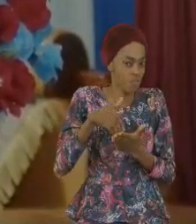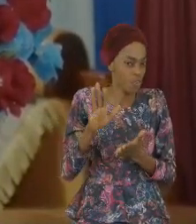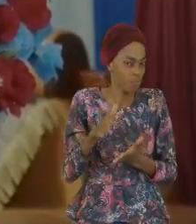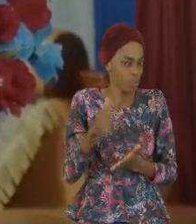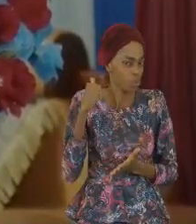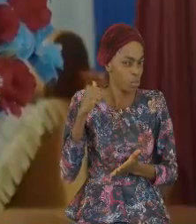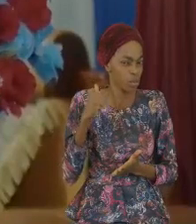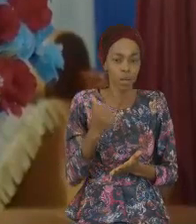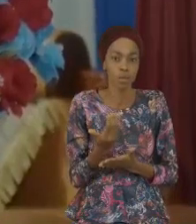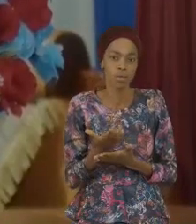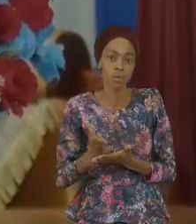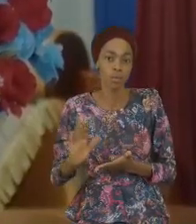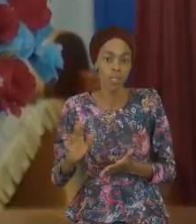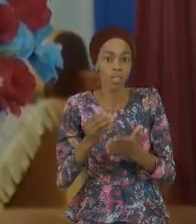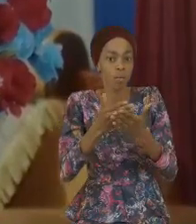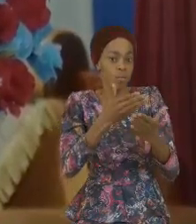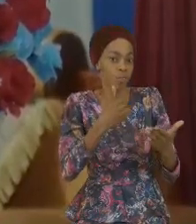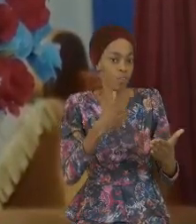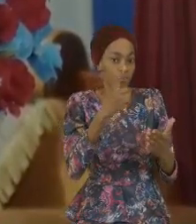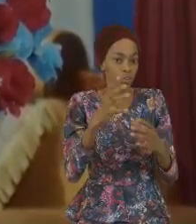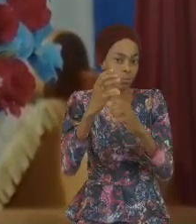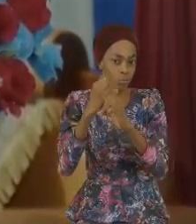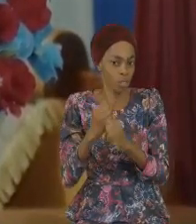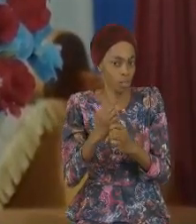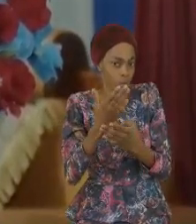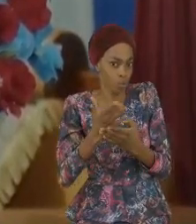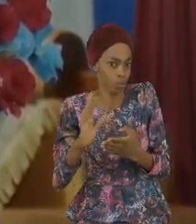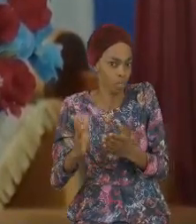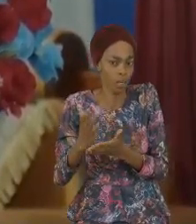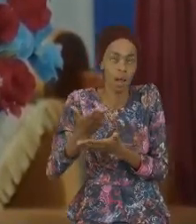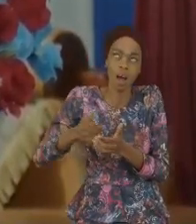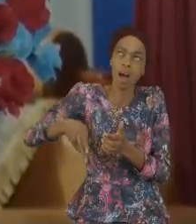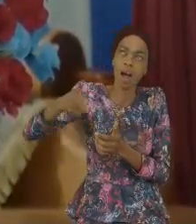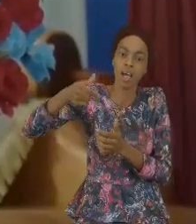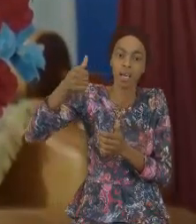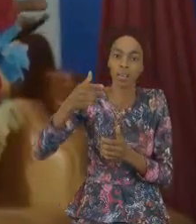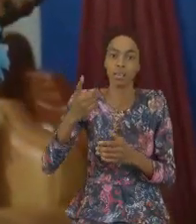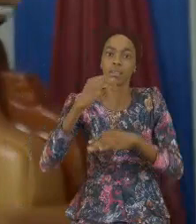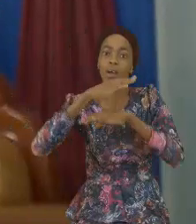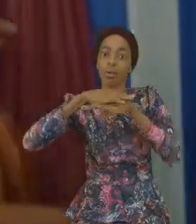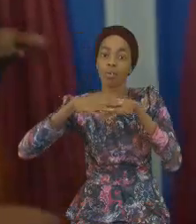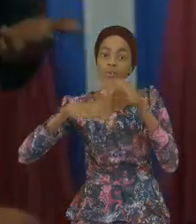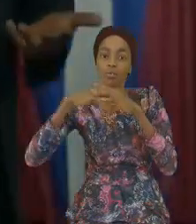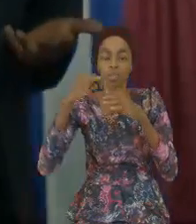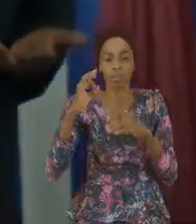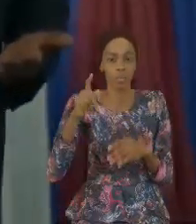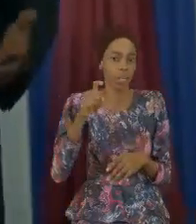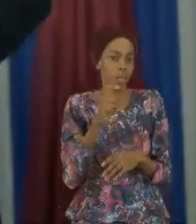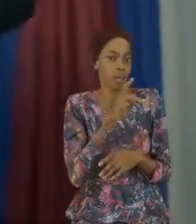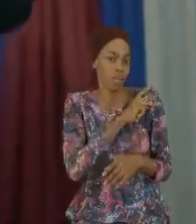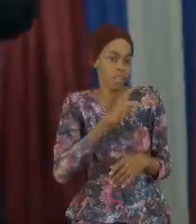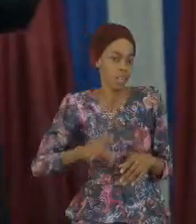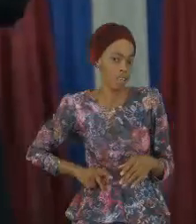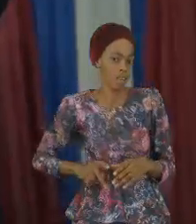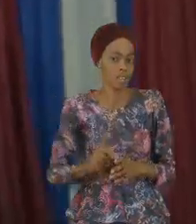before you receive something higher. The comfort of the palace